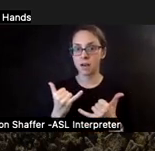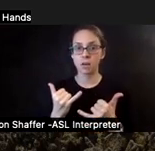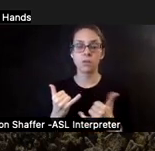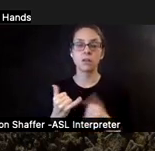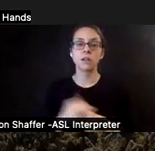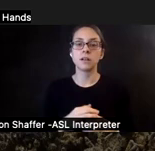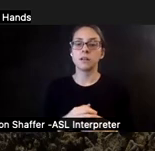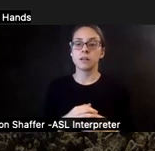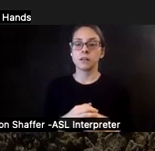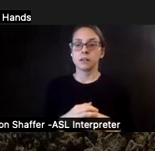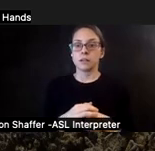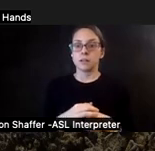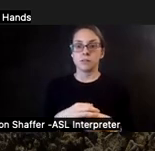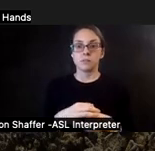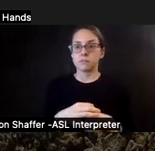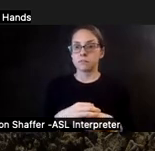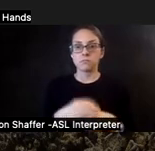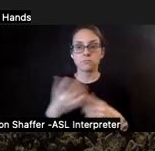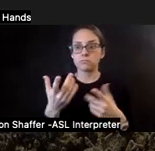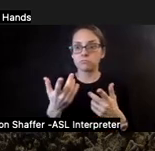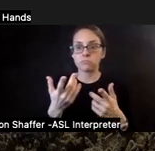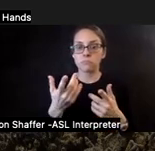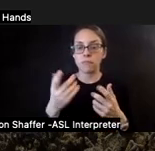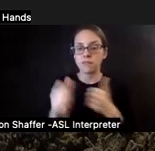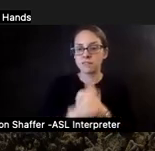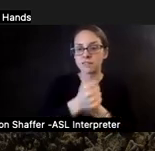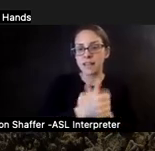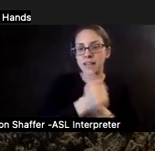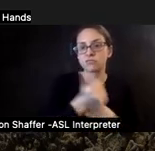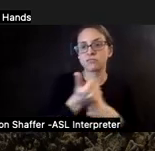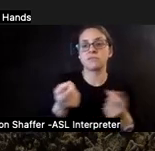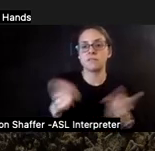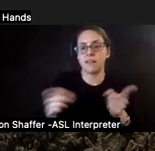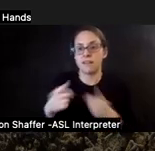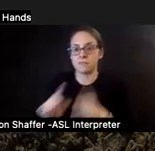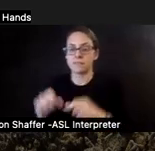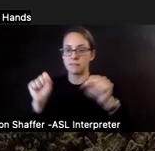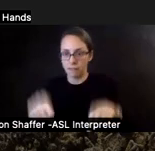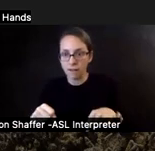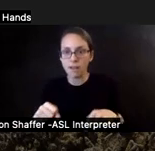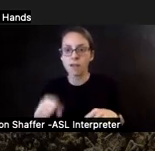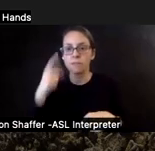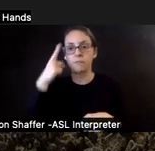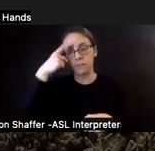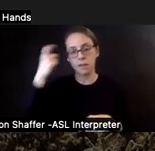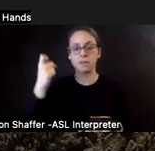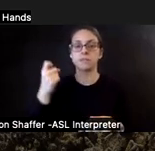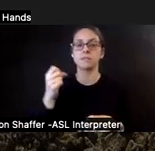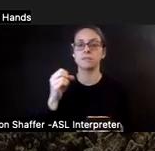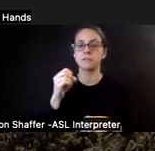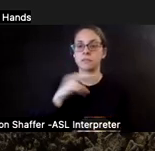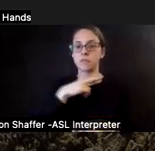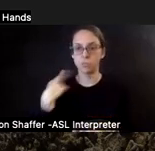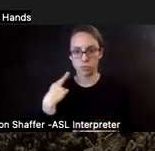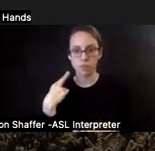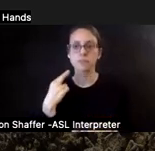these pollutants on coral reefs. And finally, I will discuss some solutions that are available. So at this time, I'm